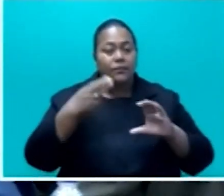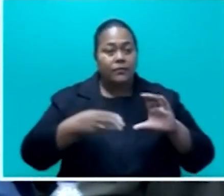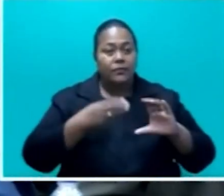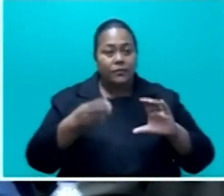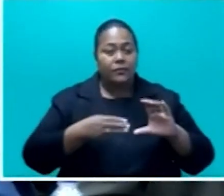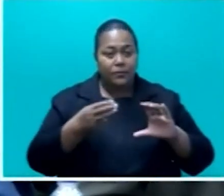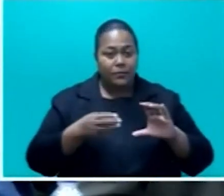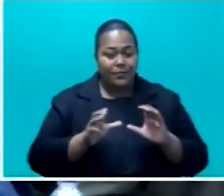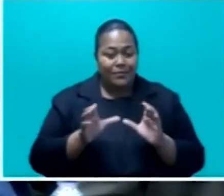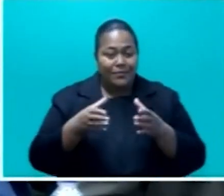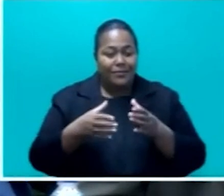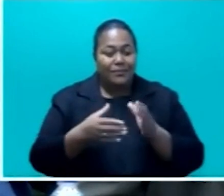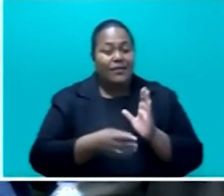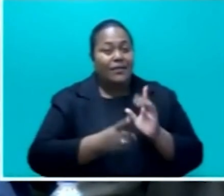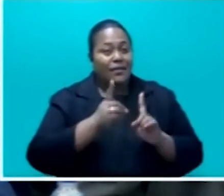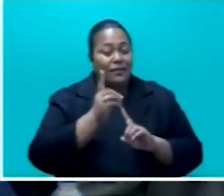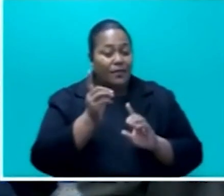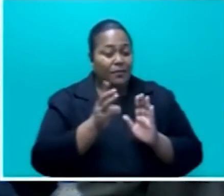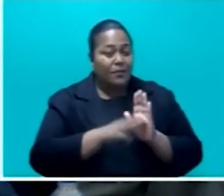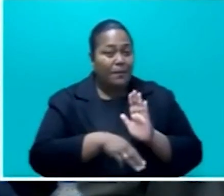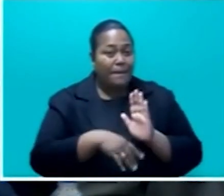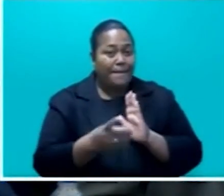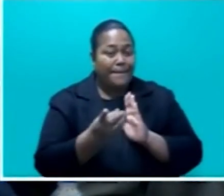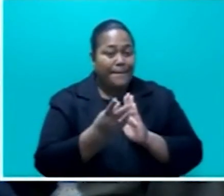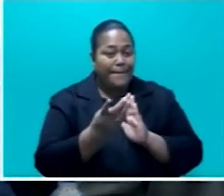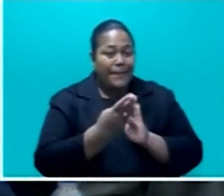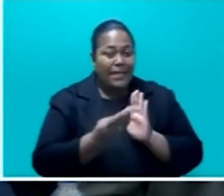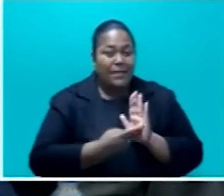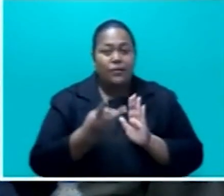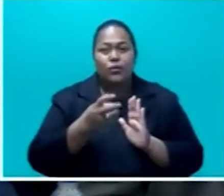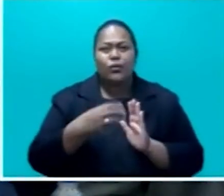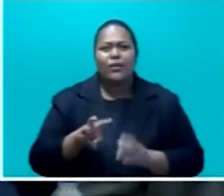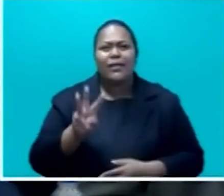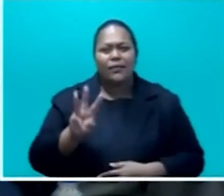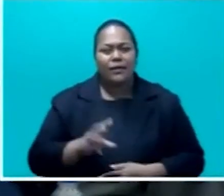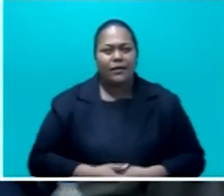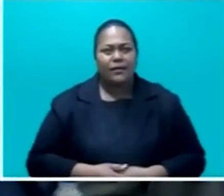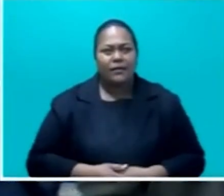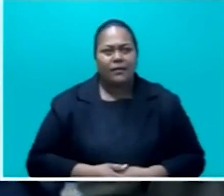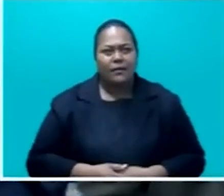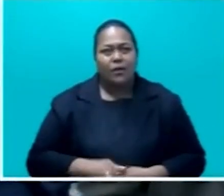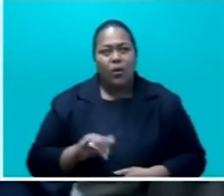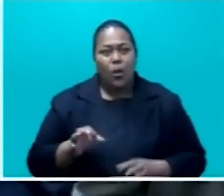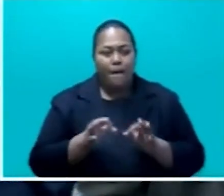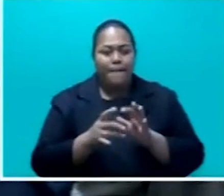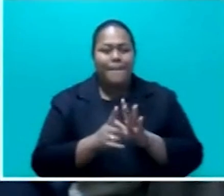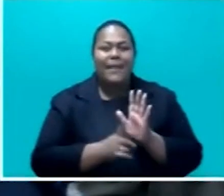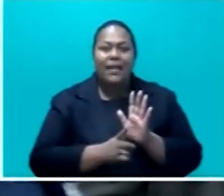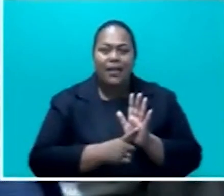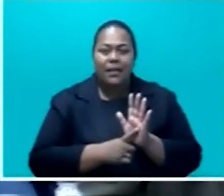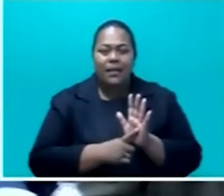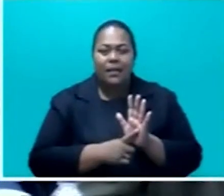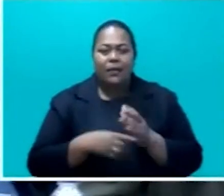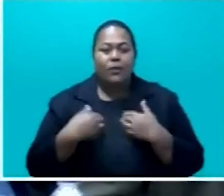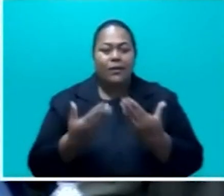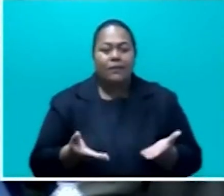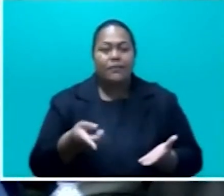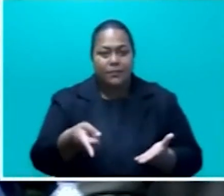Bill 2023, otherwise known as Bill, which was tabled in Parliament on